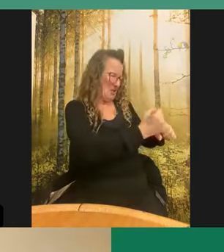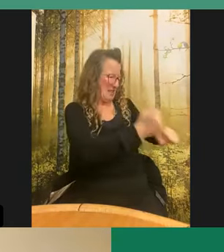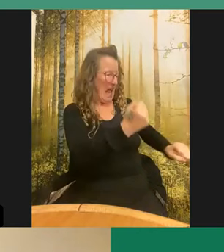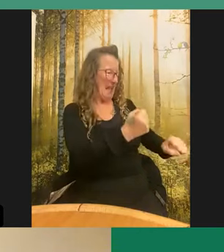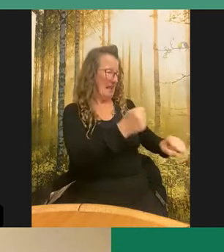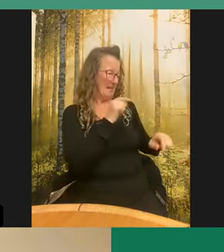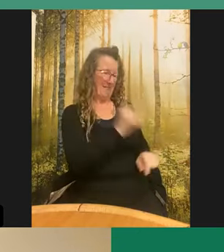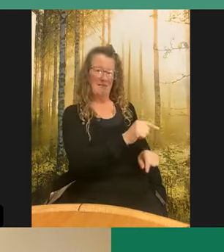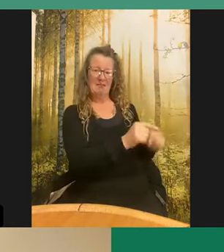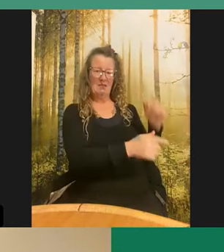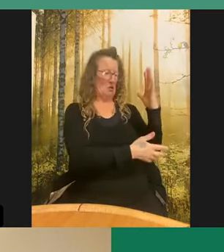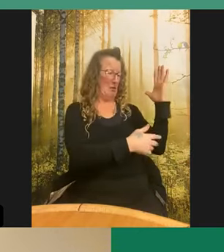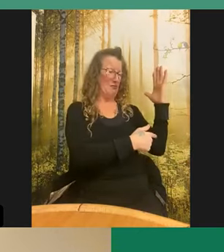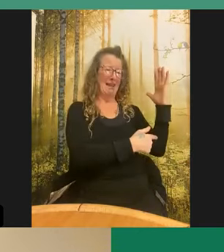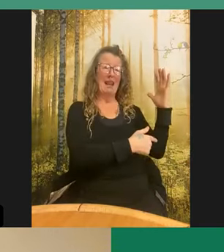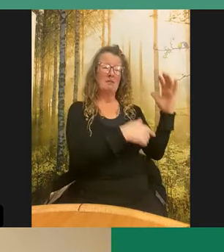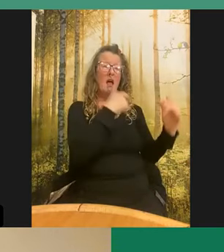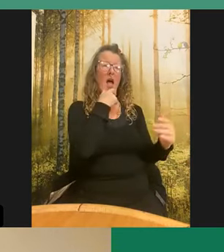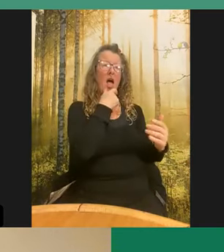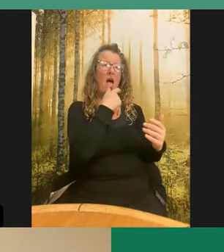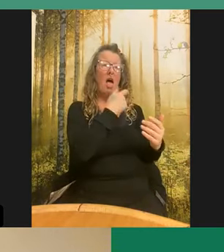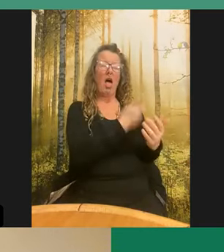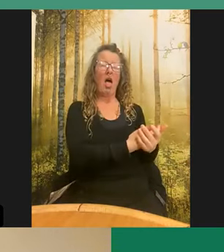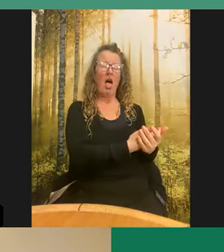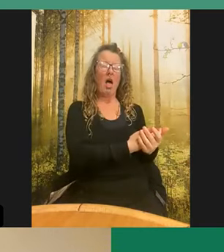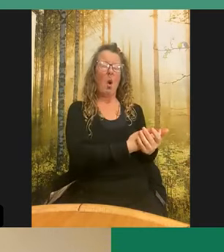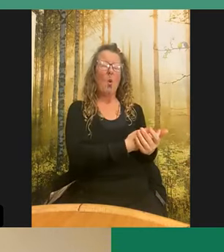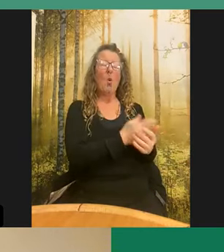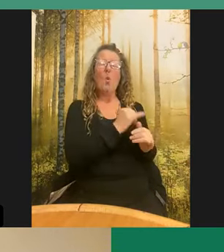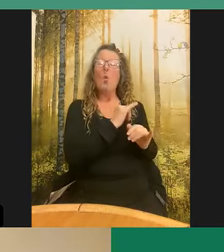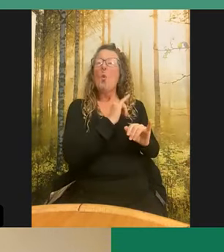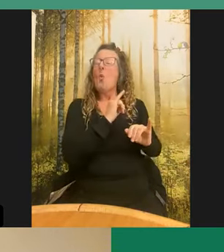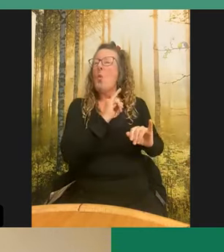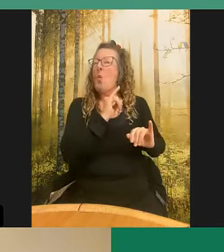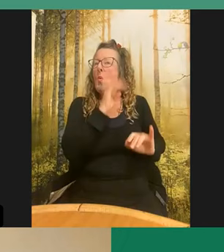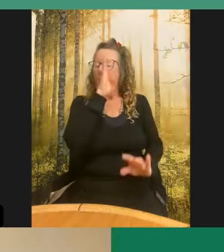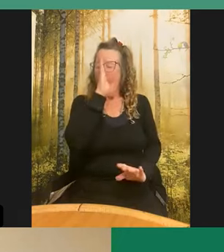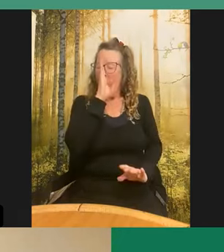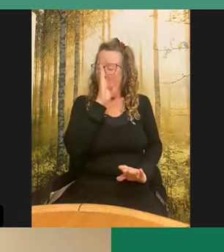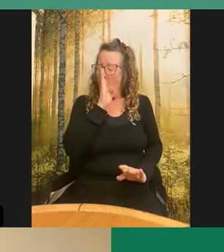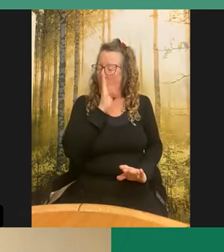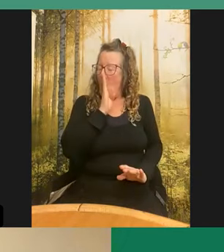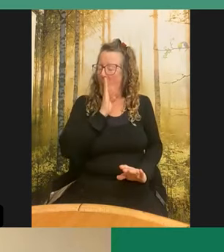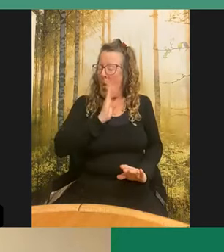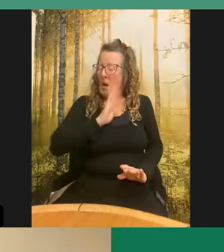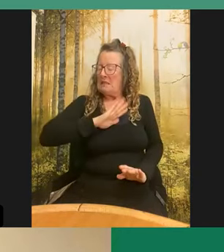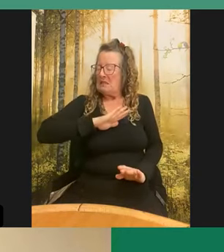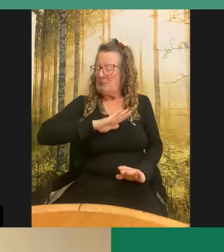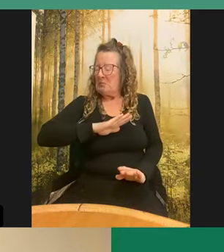I extracted and put in the space. It's just very, very depressing. But it also to come